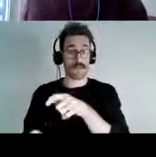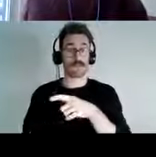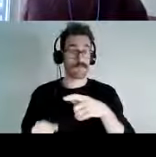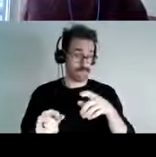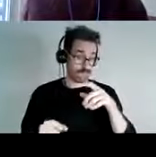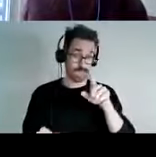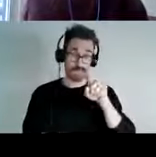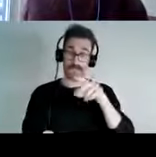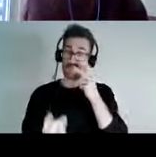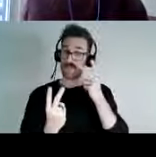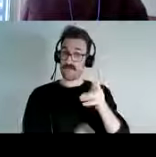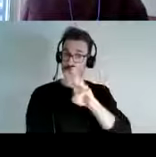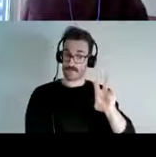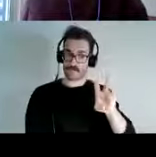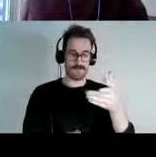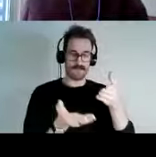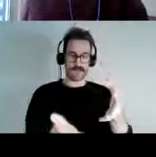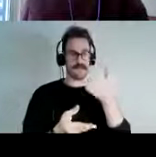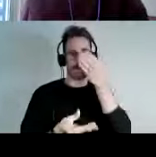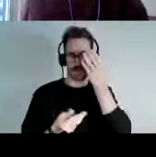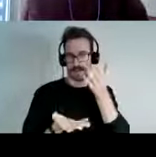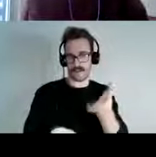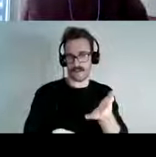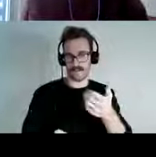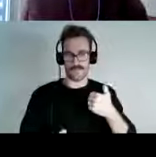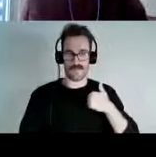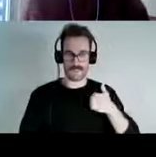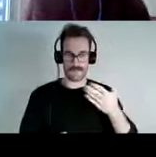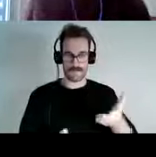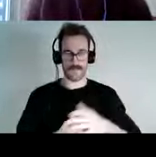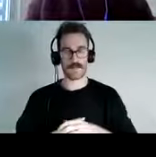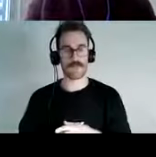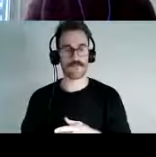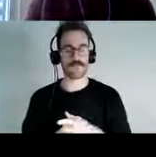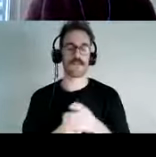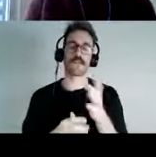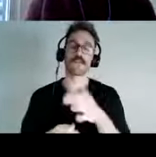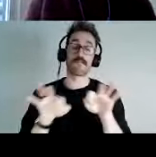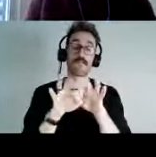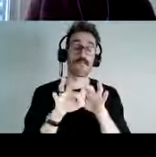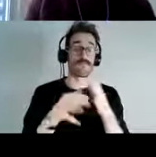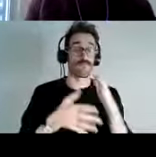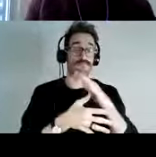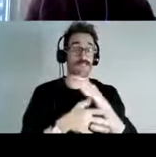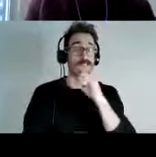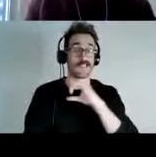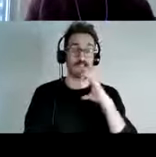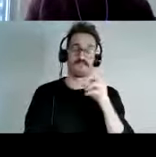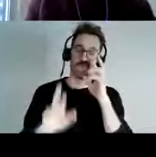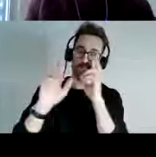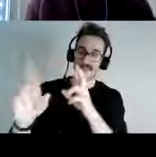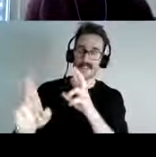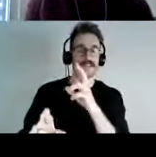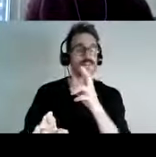website. Really, their vision is to also ensure that seniors are valued, respected, and live free from abuse. So we share